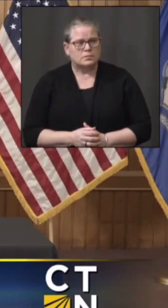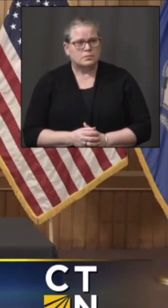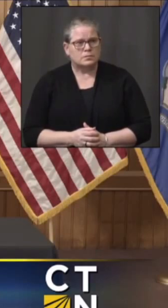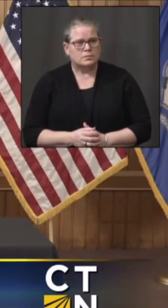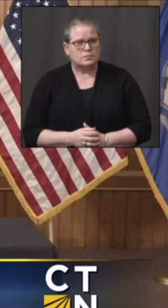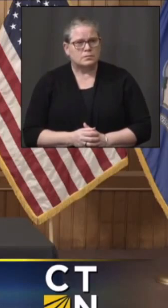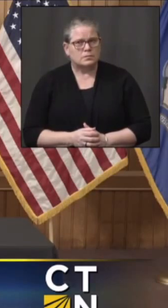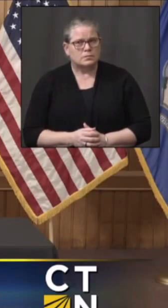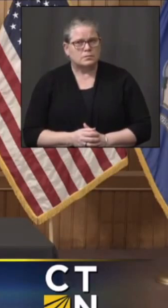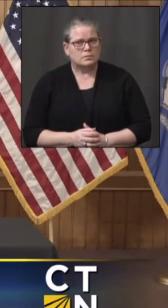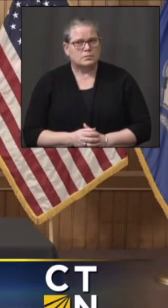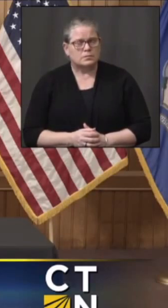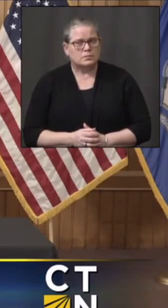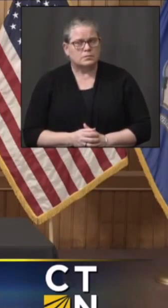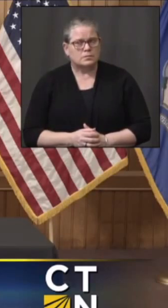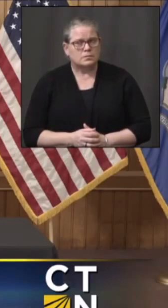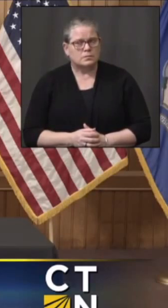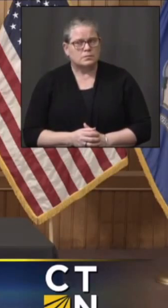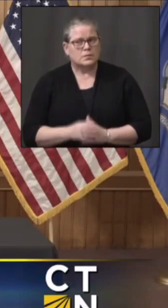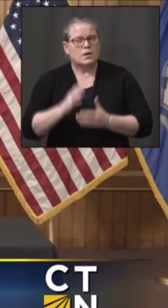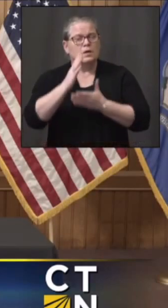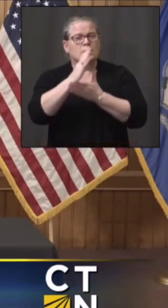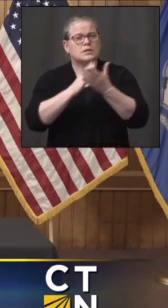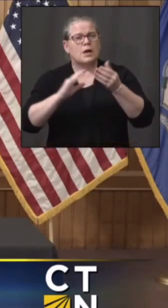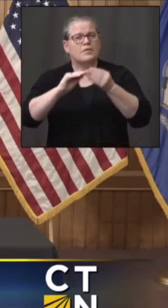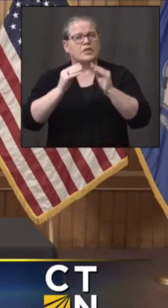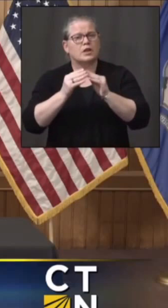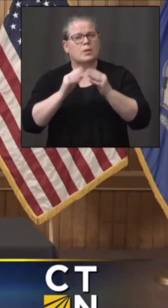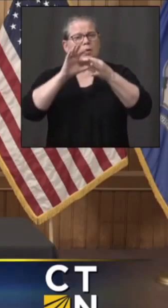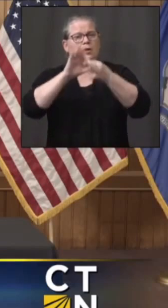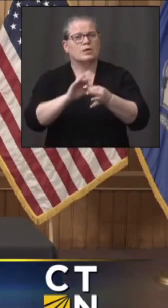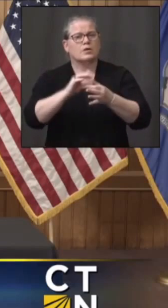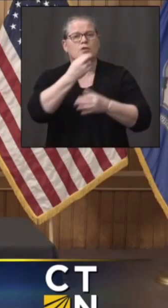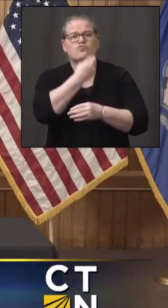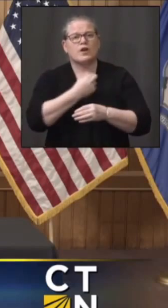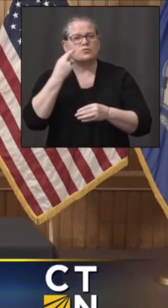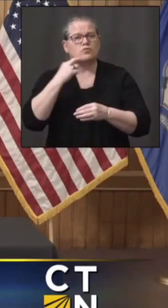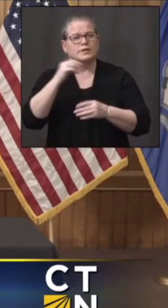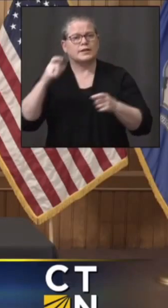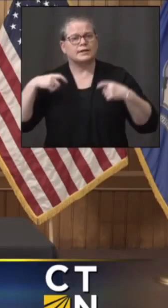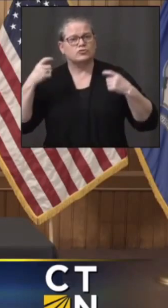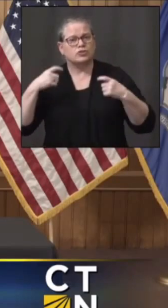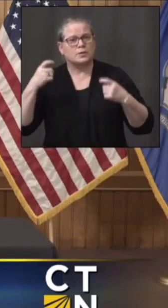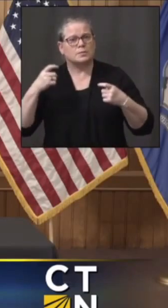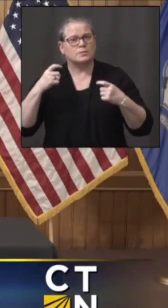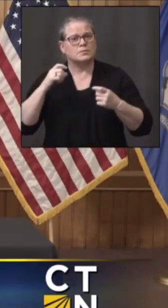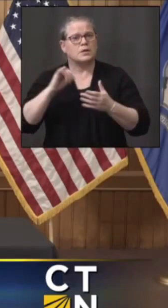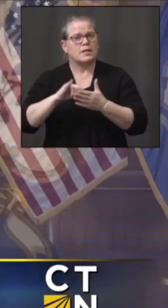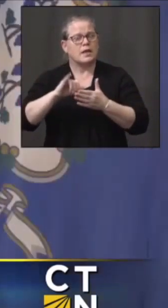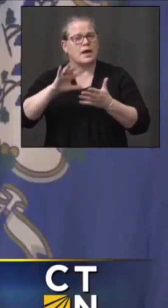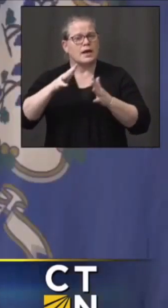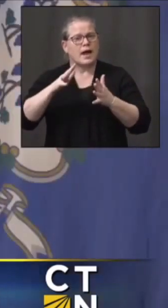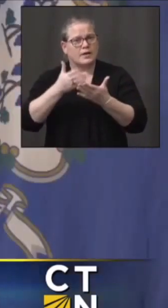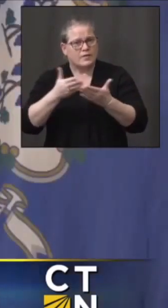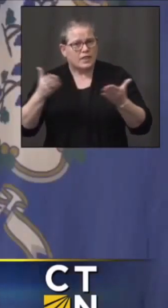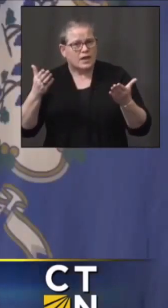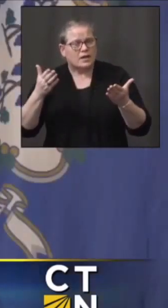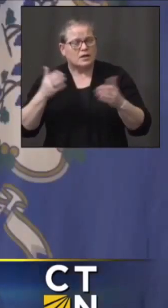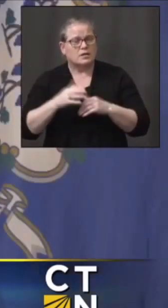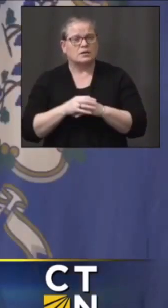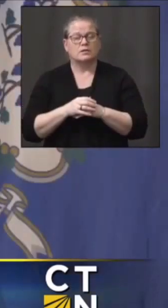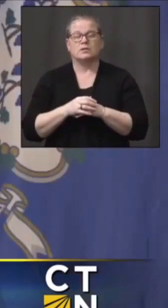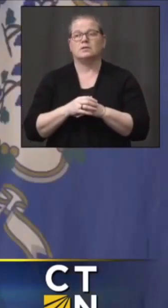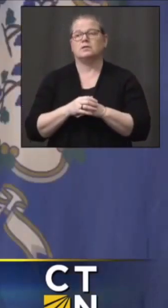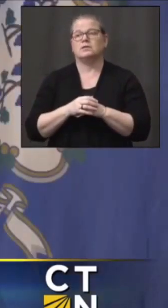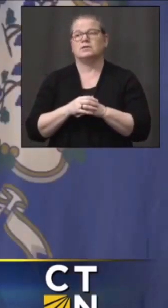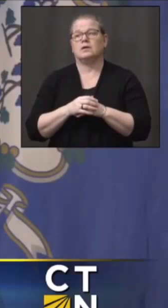restaurants versus gyms, that kind of thing, or are you just going to go back to phase 1 if you do go that direction? Look, I think we found that we